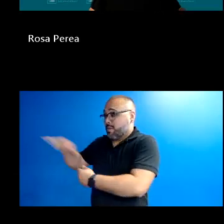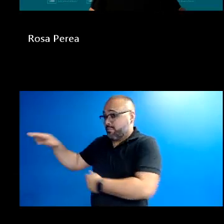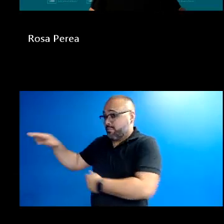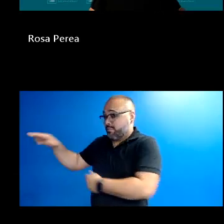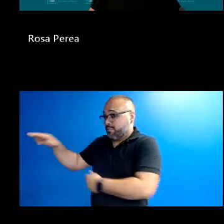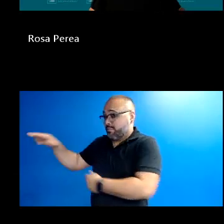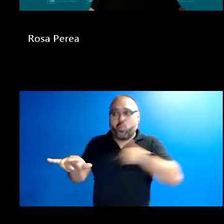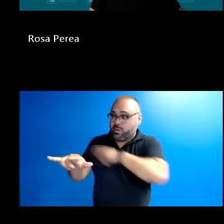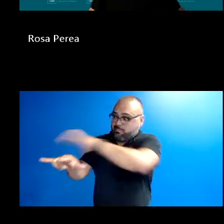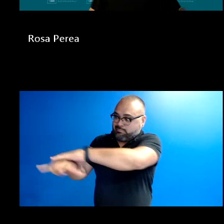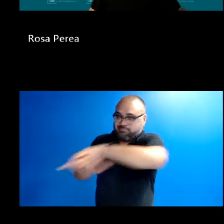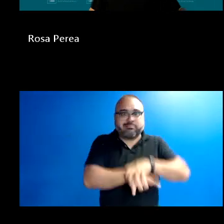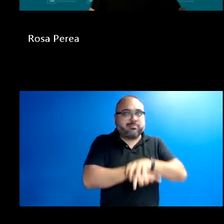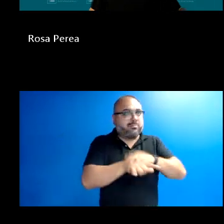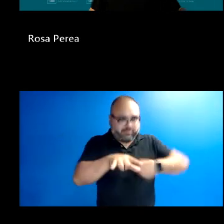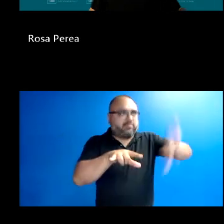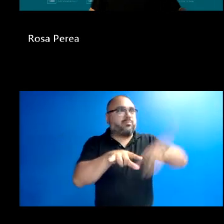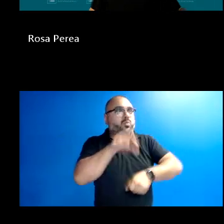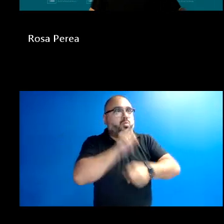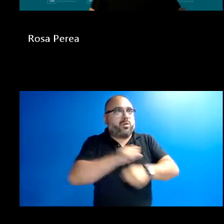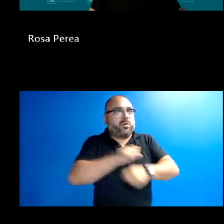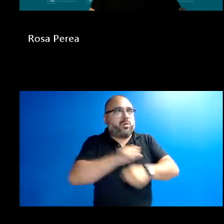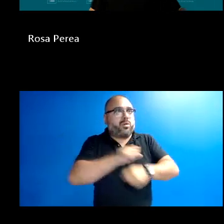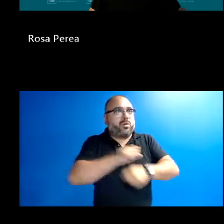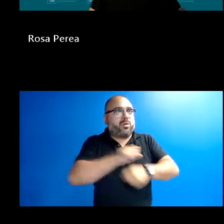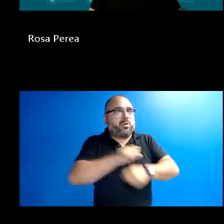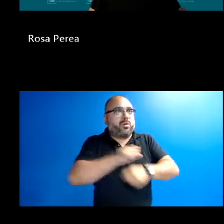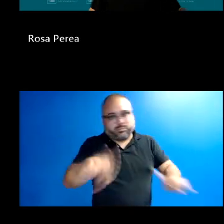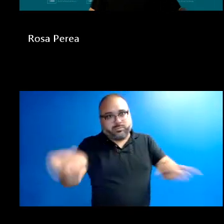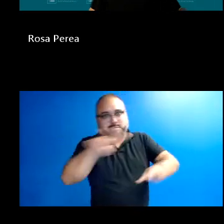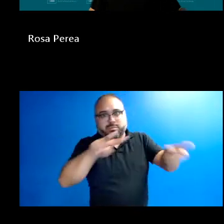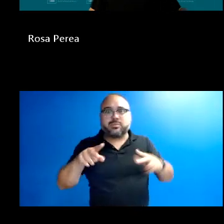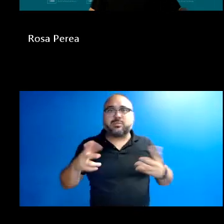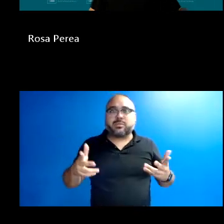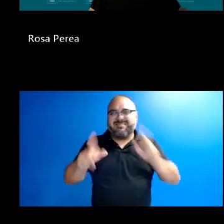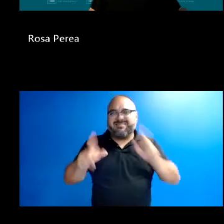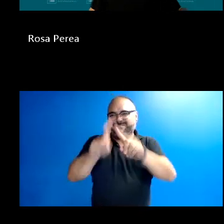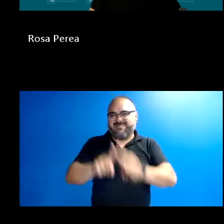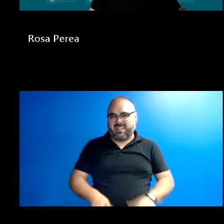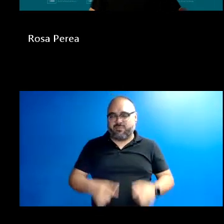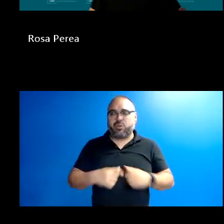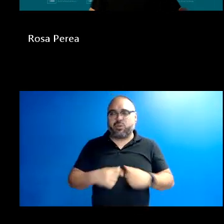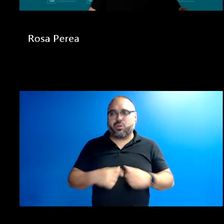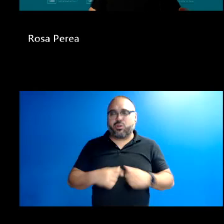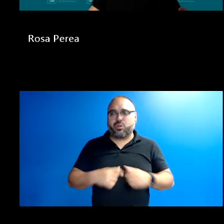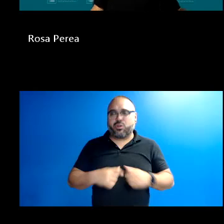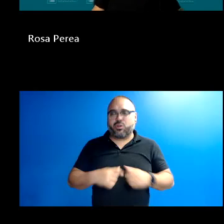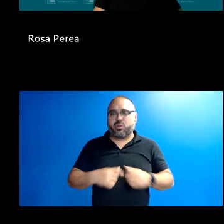our field personnel to to do all sorts of things, but especially to help